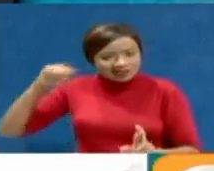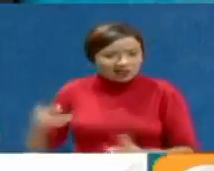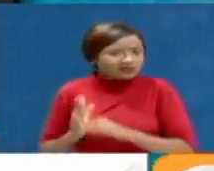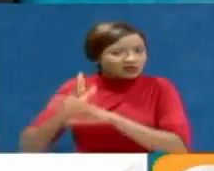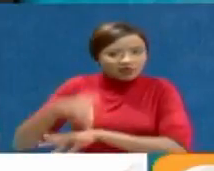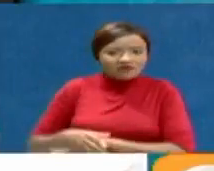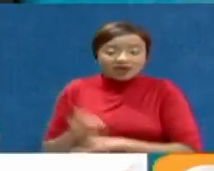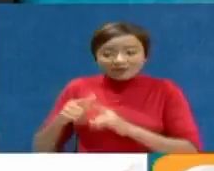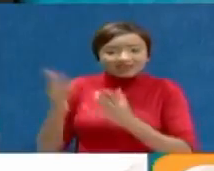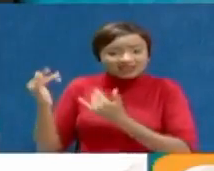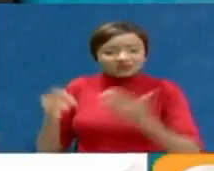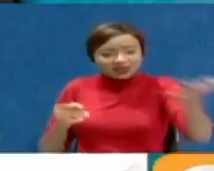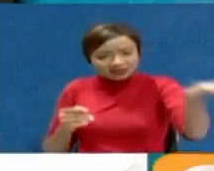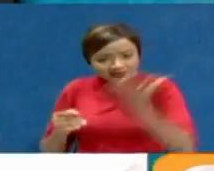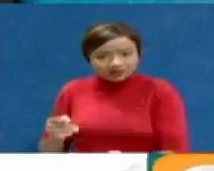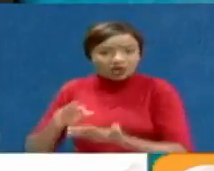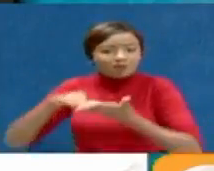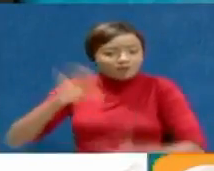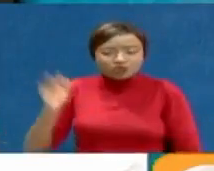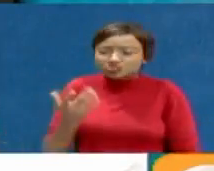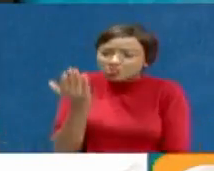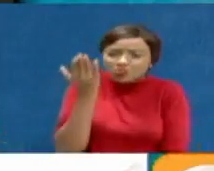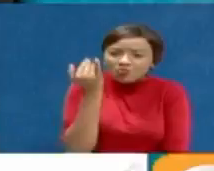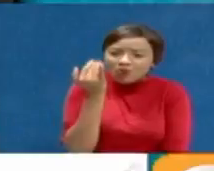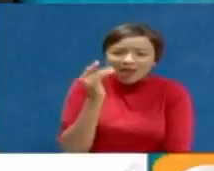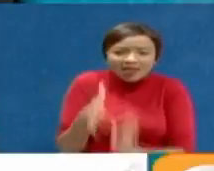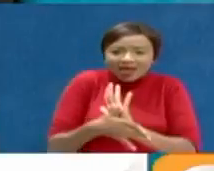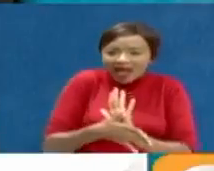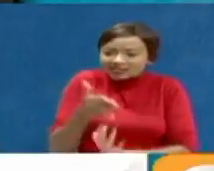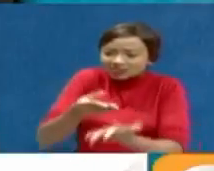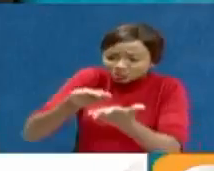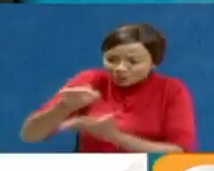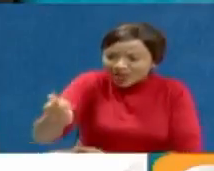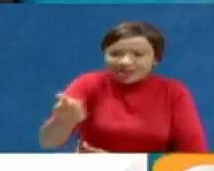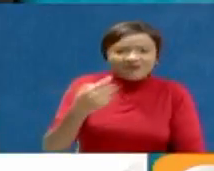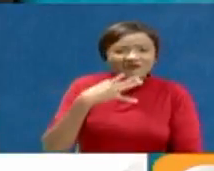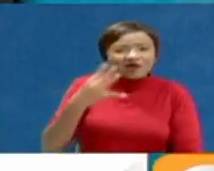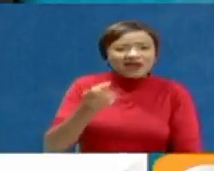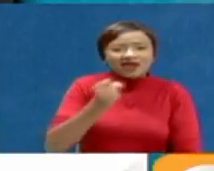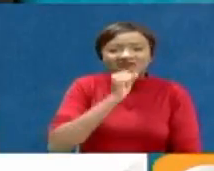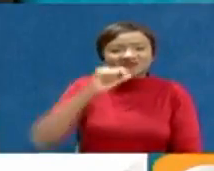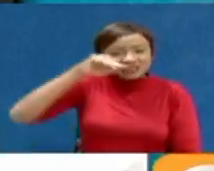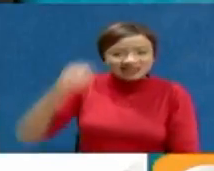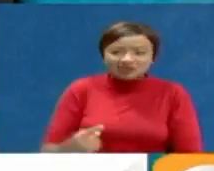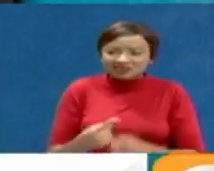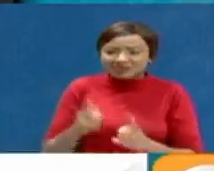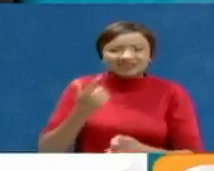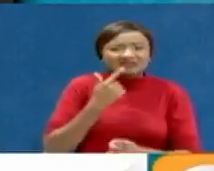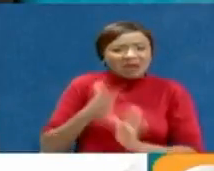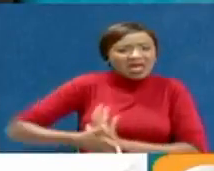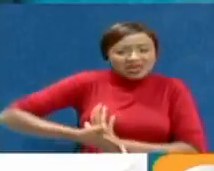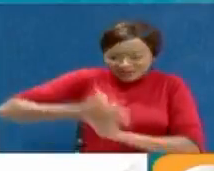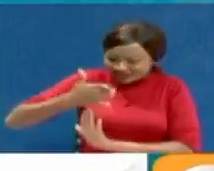to be delivered. Juma raising questions why there was an urgency to procure 450,000 more with an excuse of